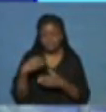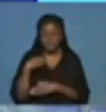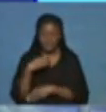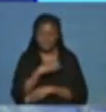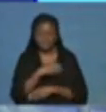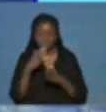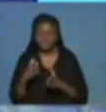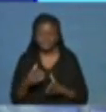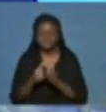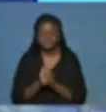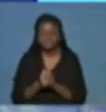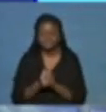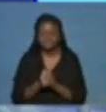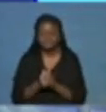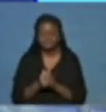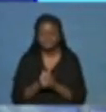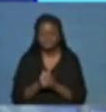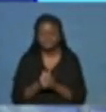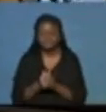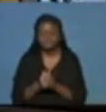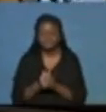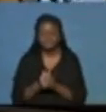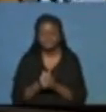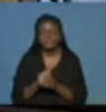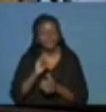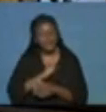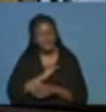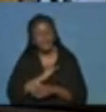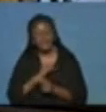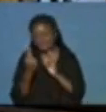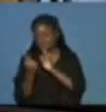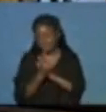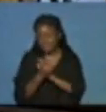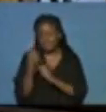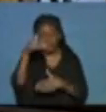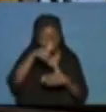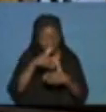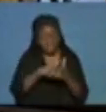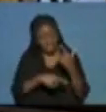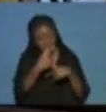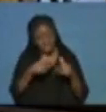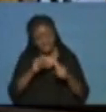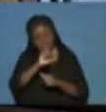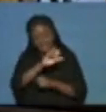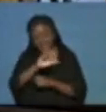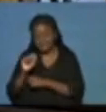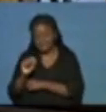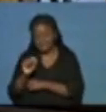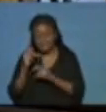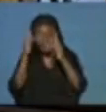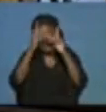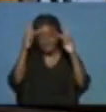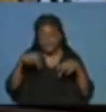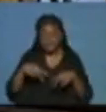says will assume the position. I greet the incoming acting parliamentary commissioner, Arthur